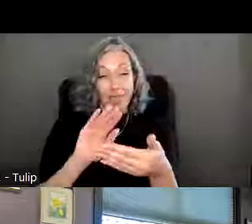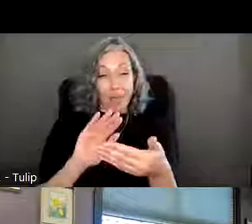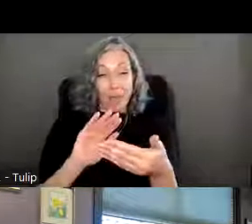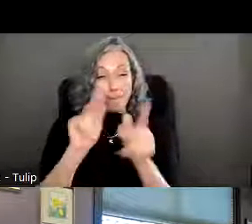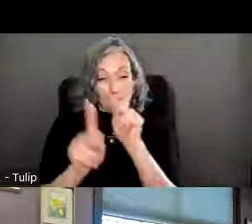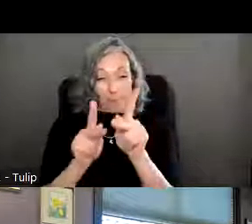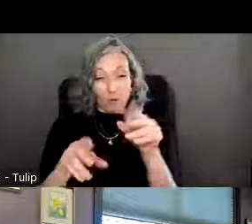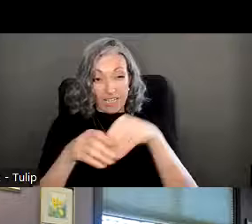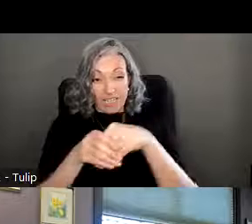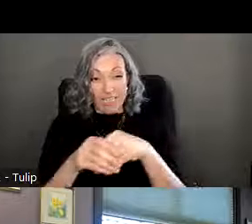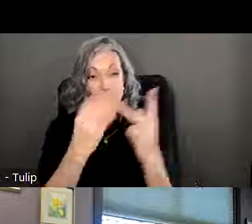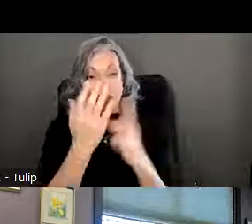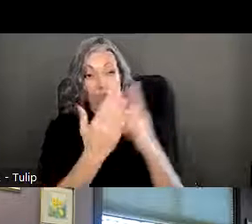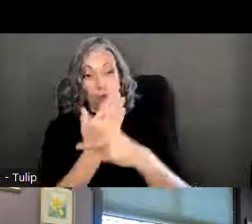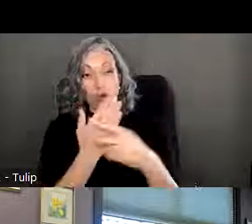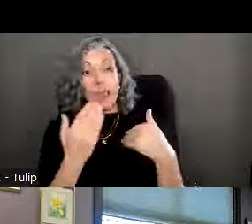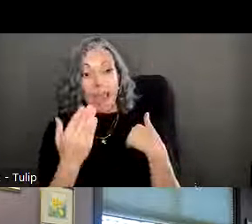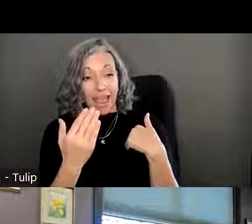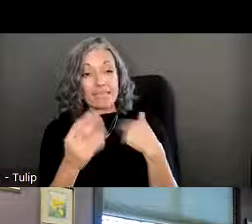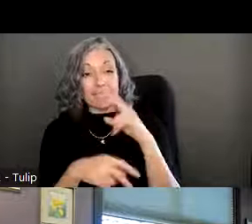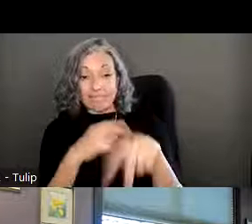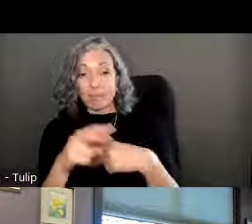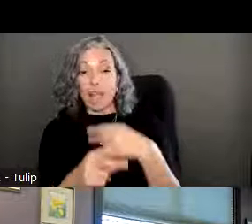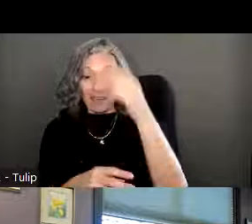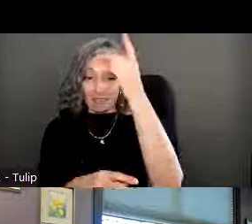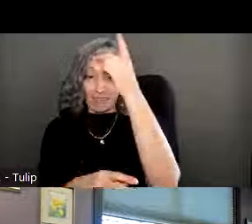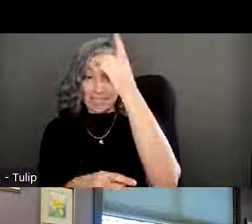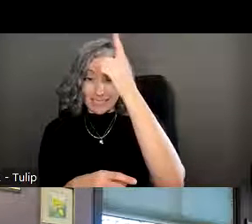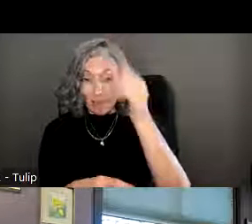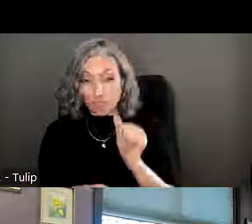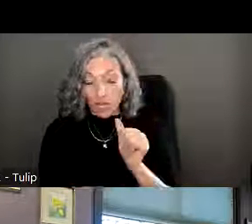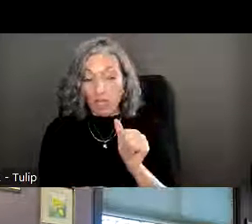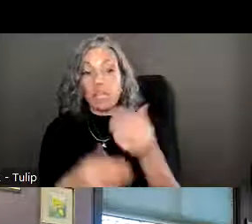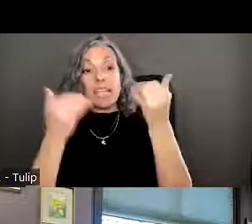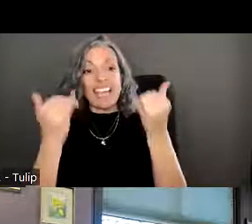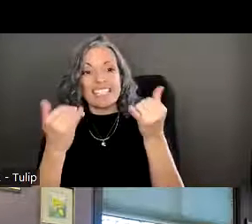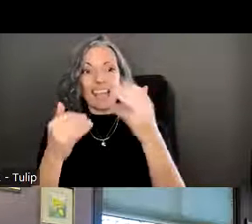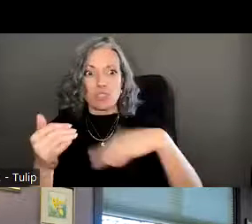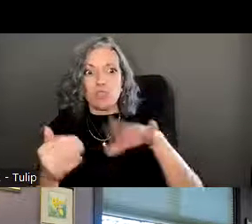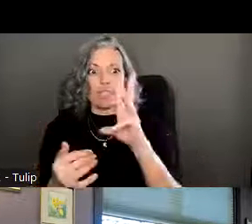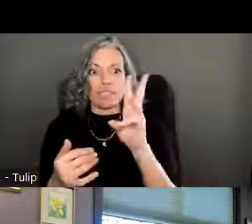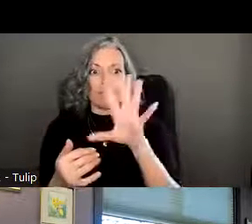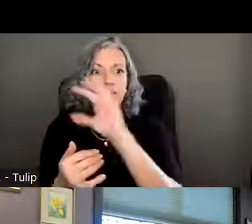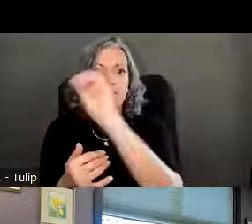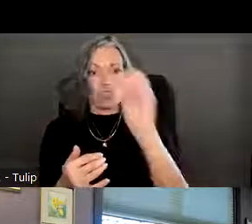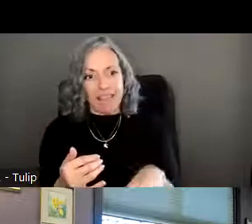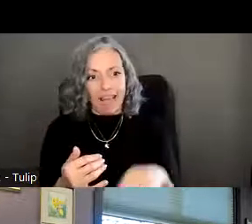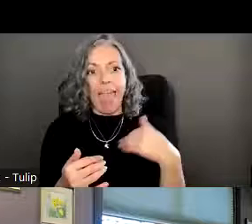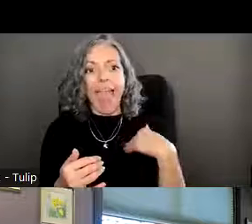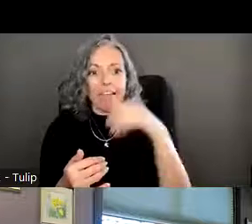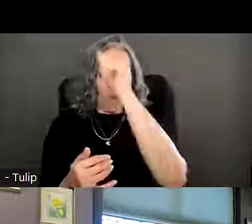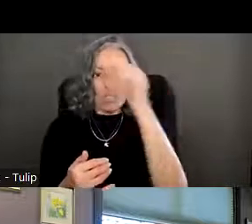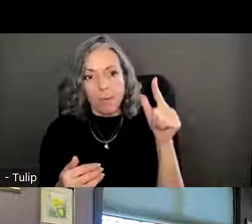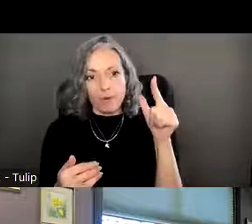their day program had some form of dementia. And today it is about 60% of the people who have Alzheimer's disease or